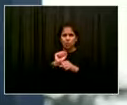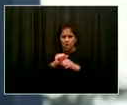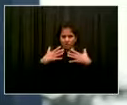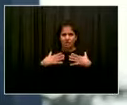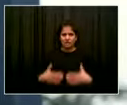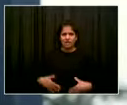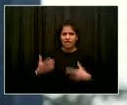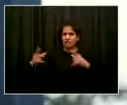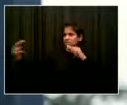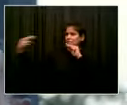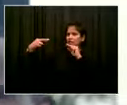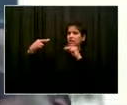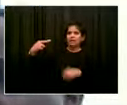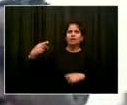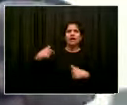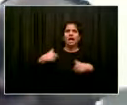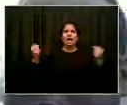do.